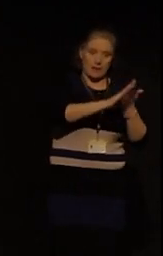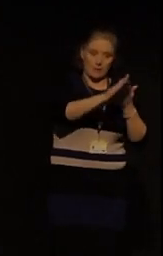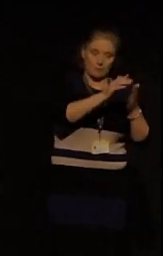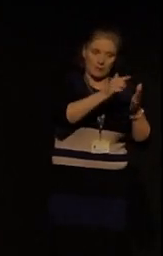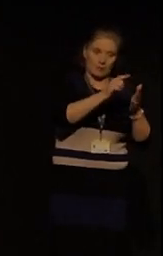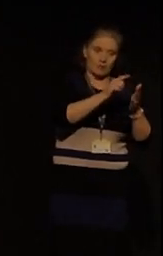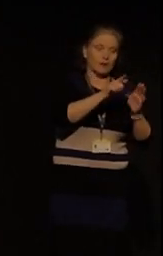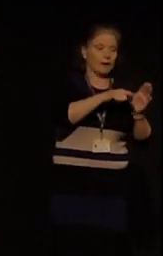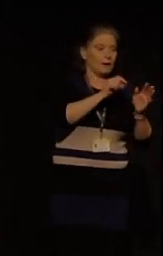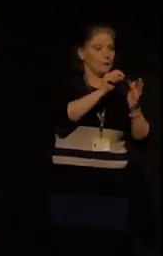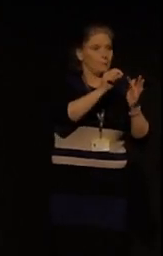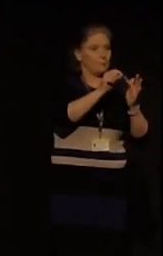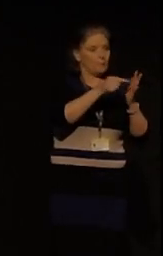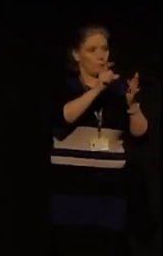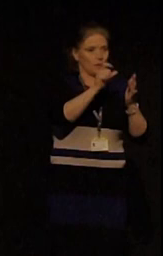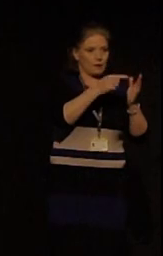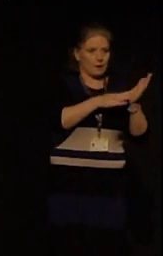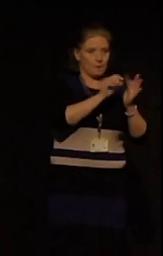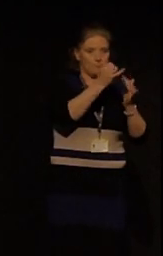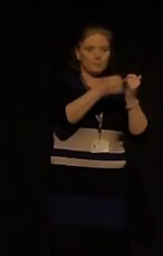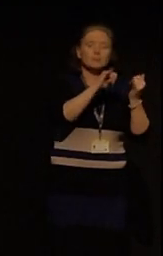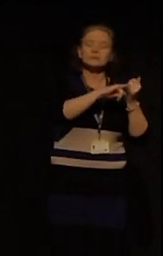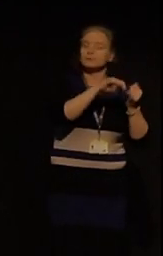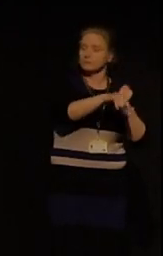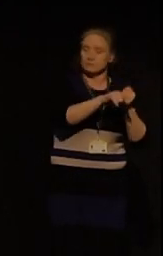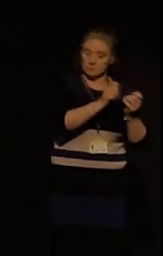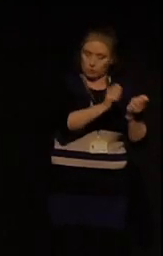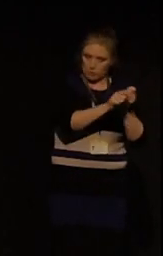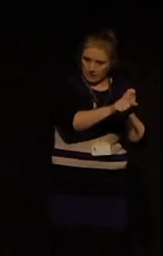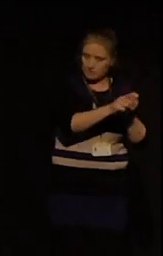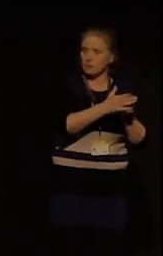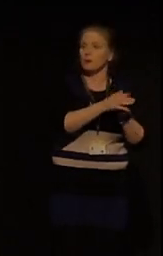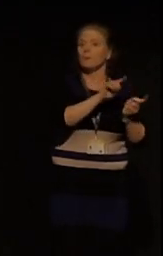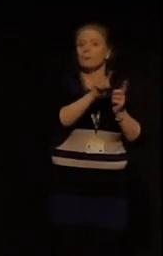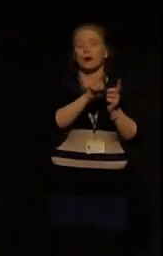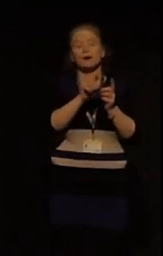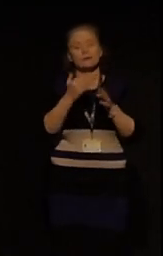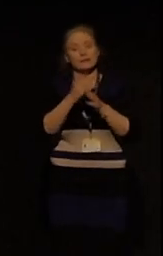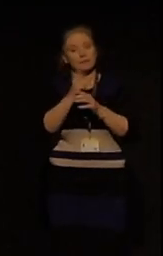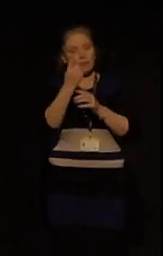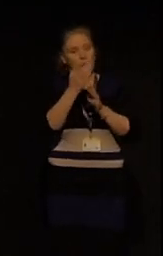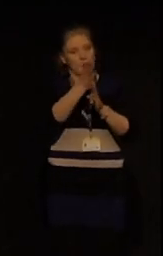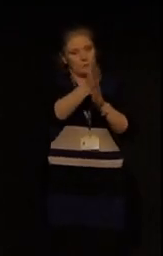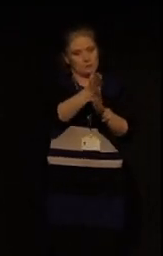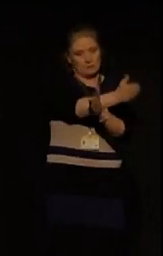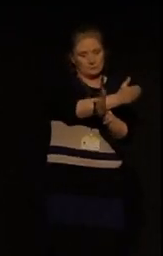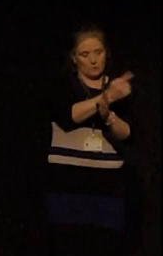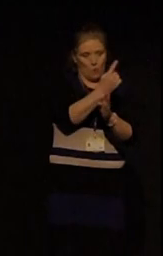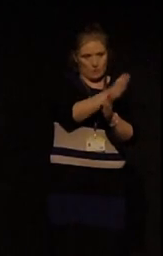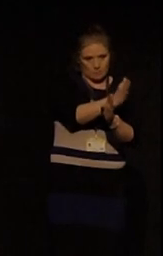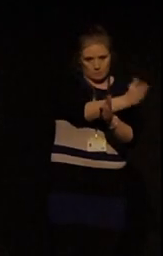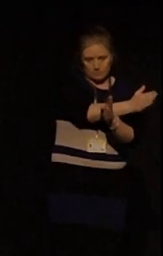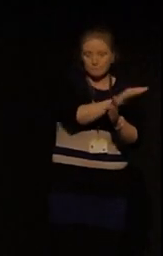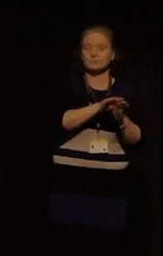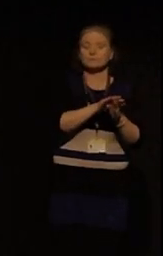hippocampus. But if you look at these sections over here, you saw that the activity only changed on one side of the brain. And the